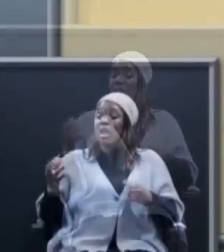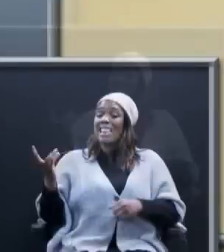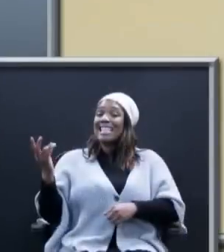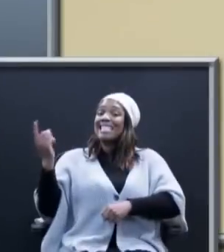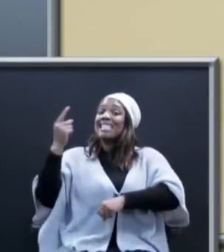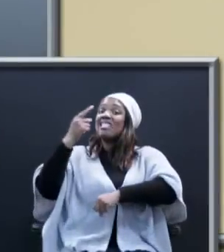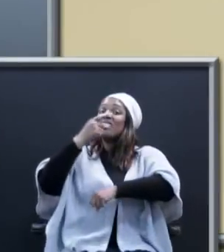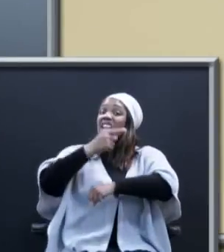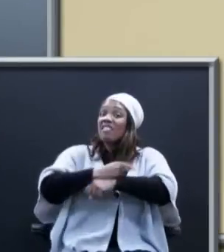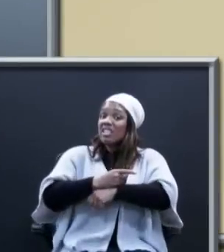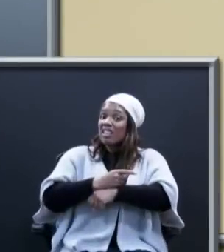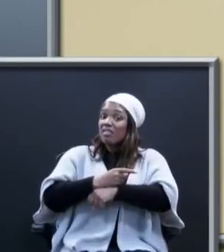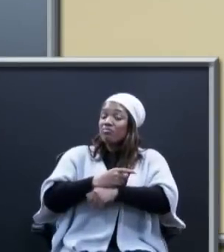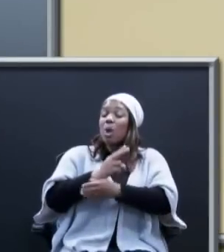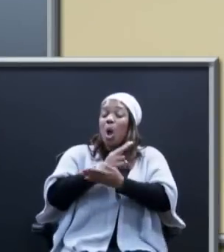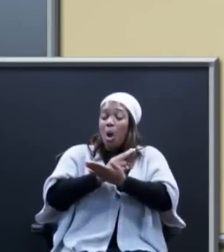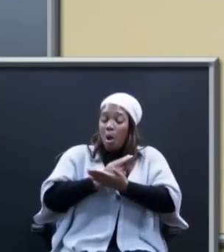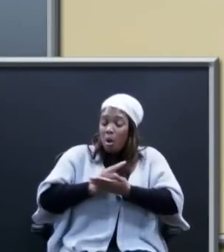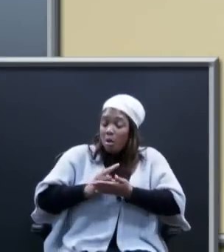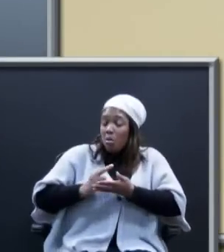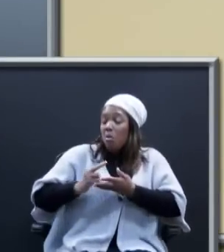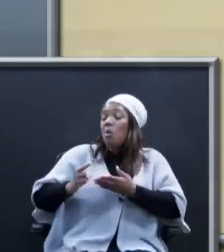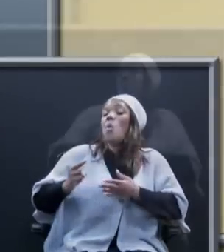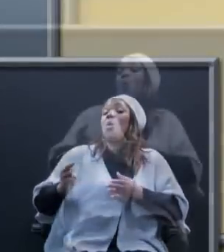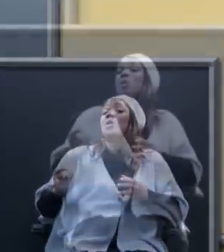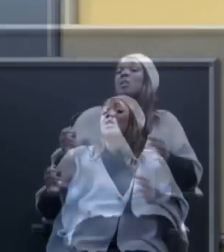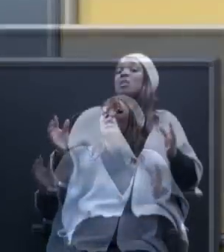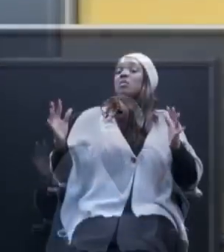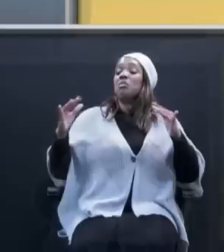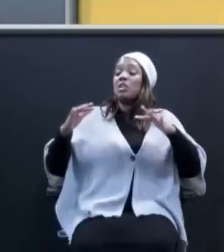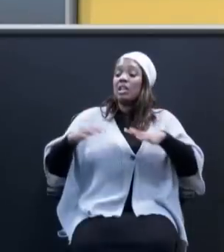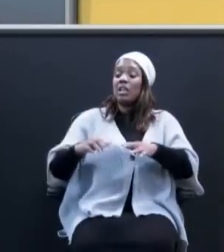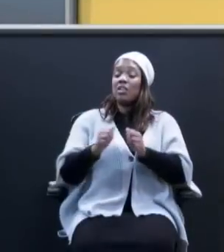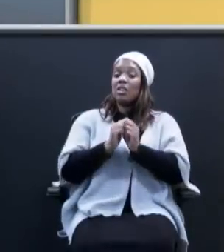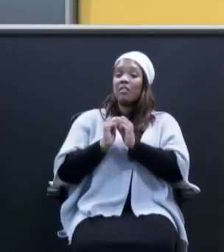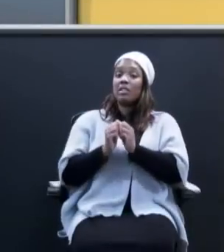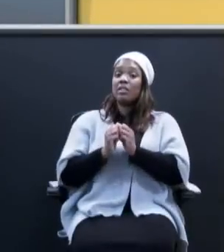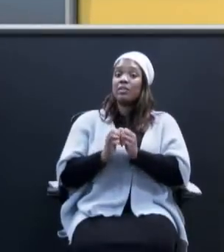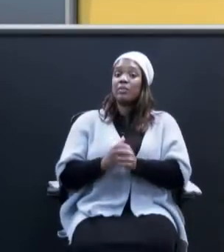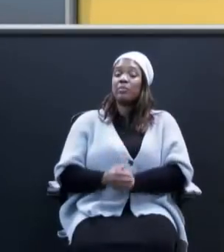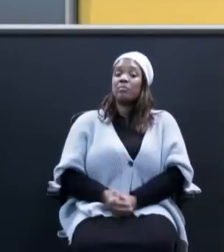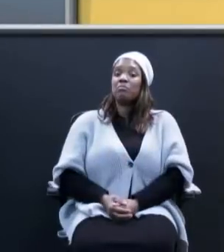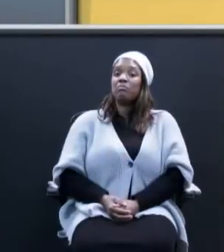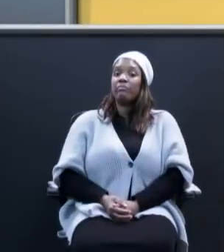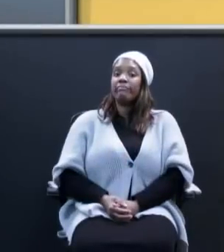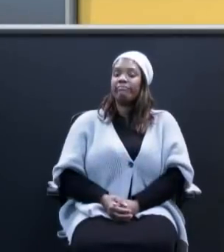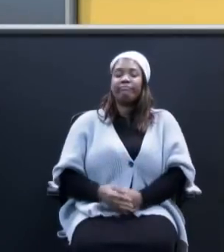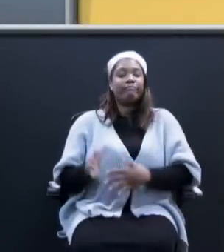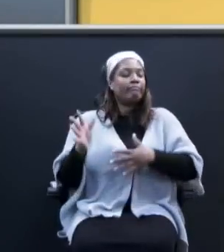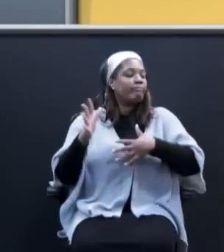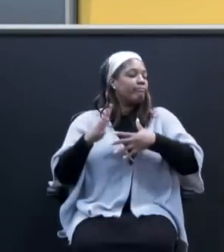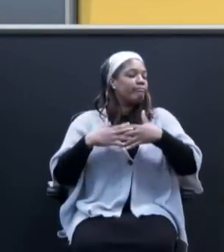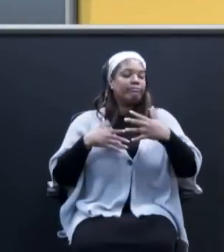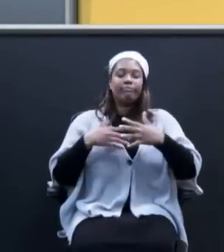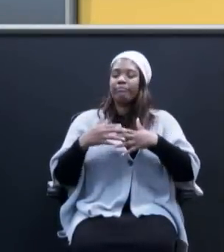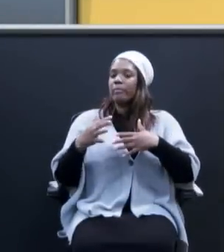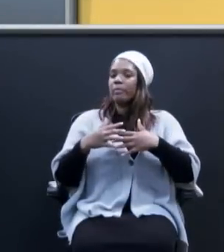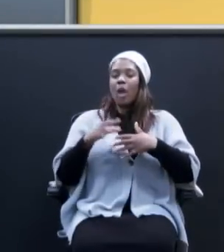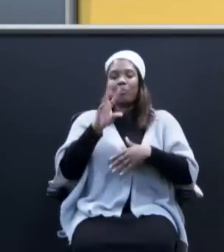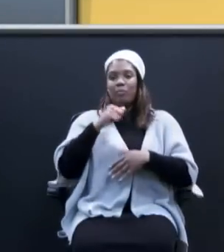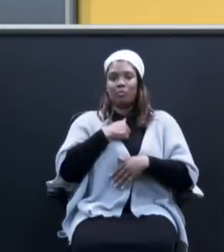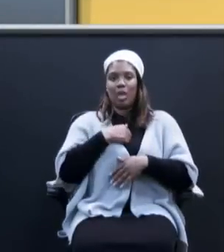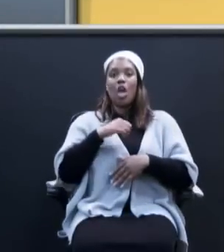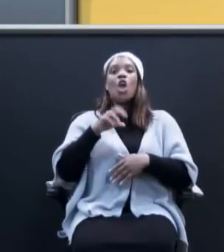to and you. In the seventh day, there shall be a holy convocation. Go ahead. No manner of work shall be done in them. Go